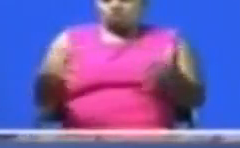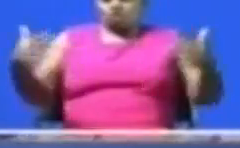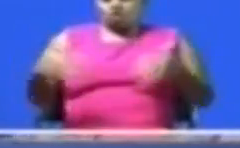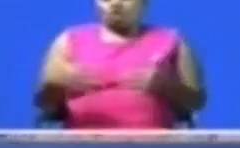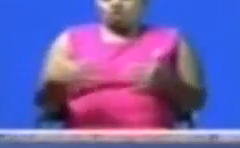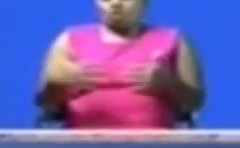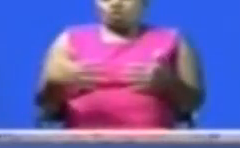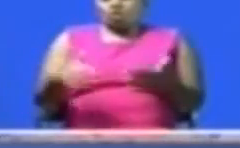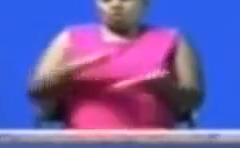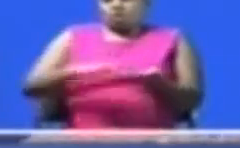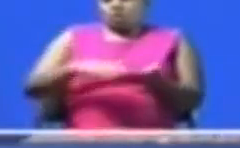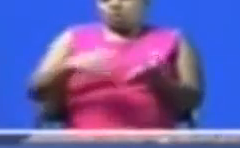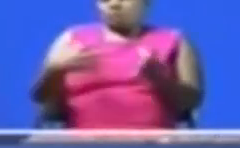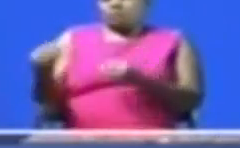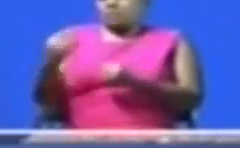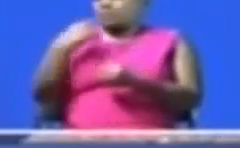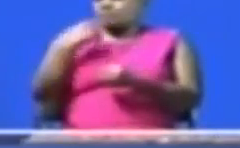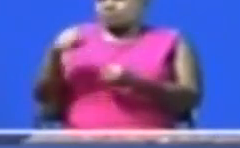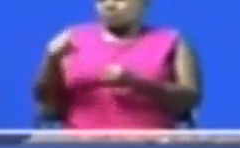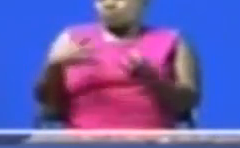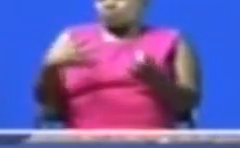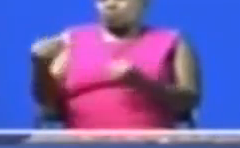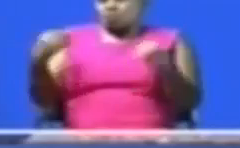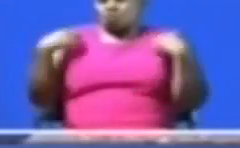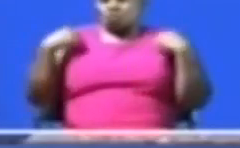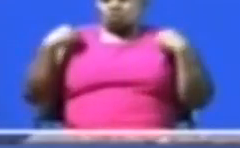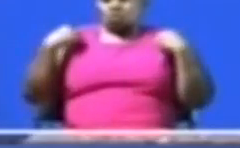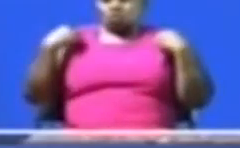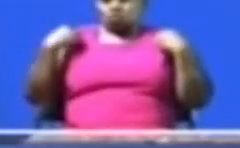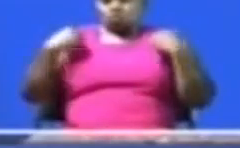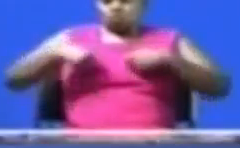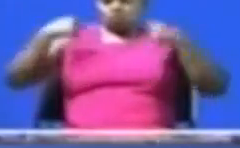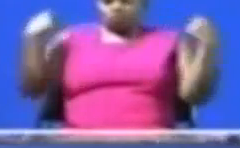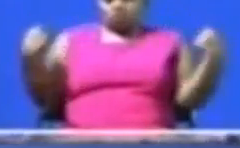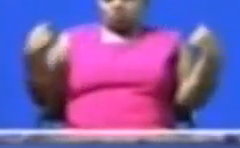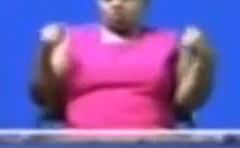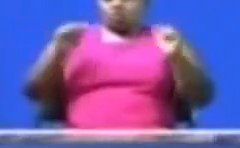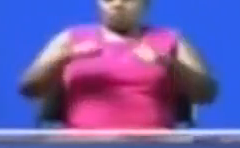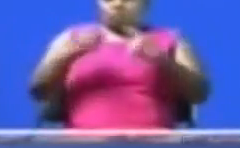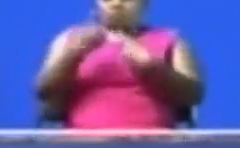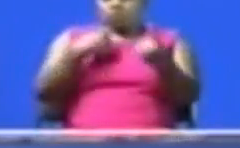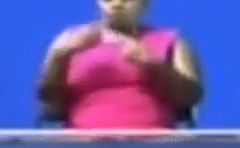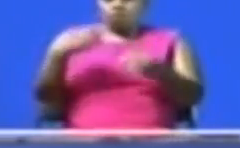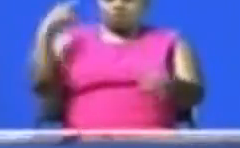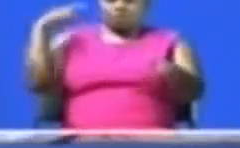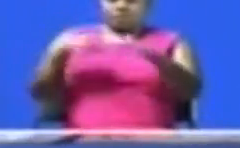deceased excused herself, saying she had to go to remove her dust coat so that they can come and talk at